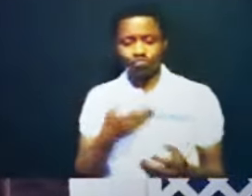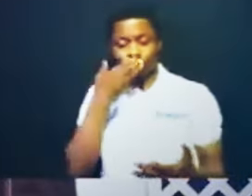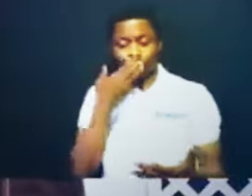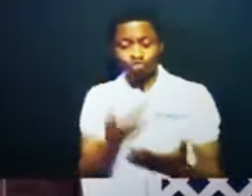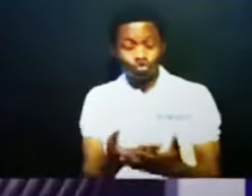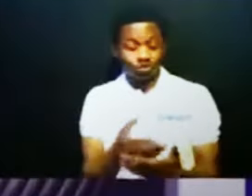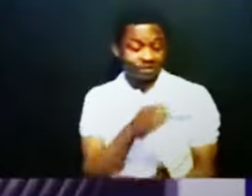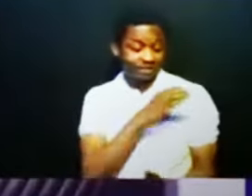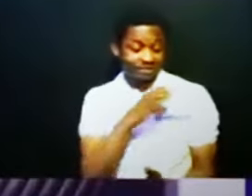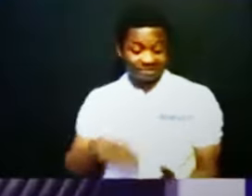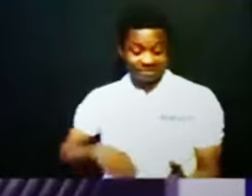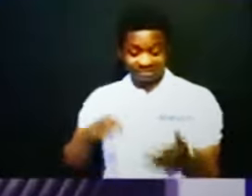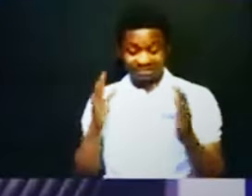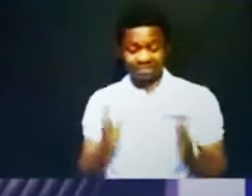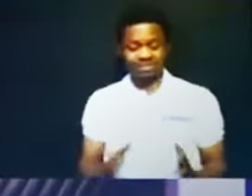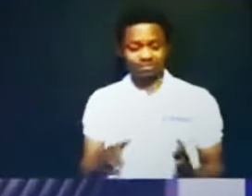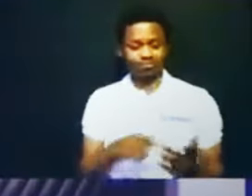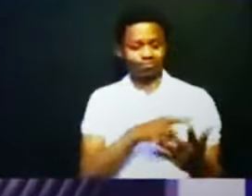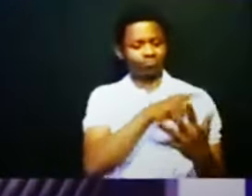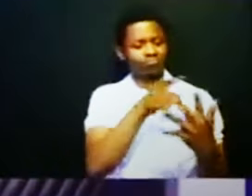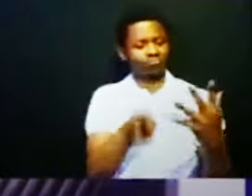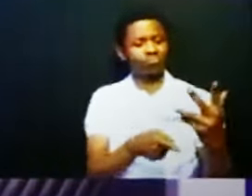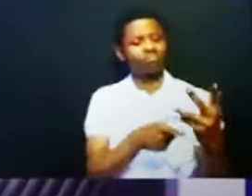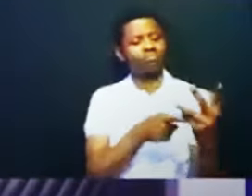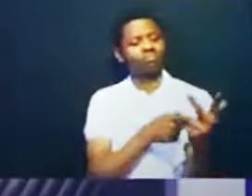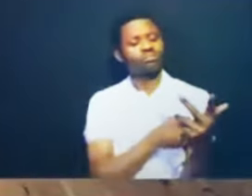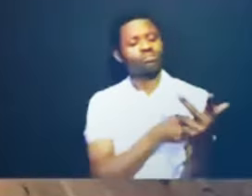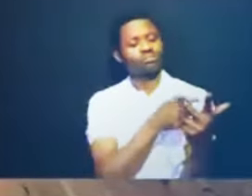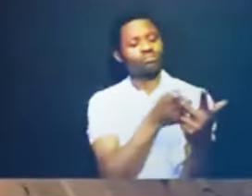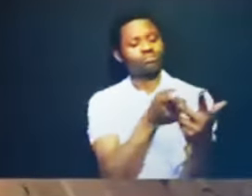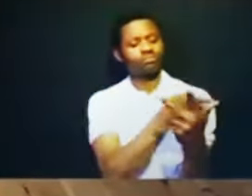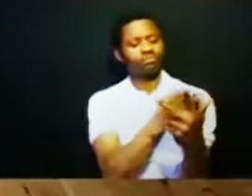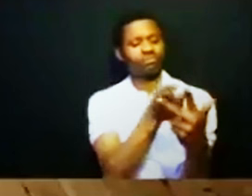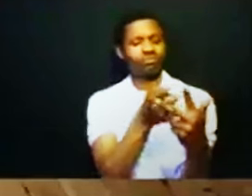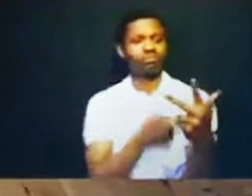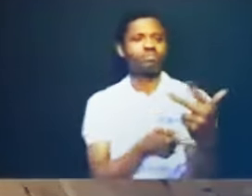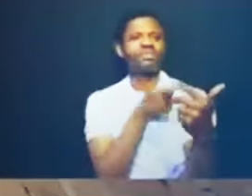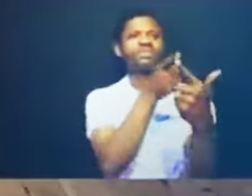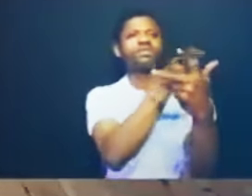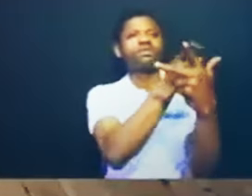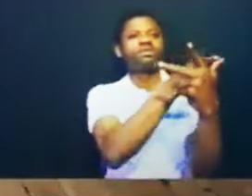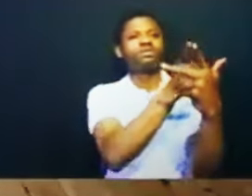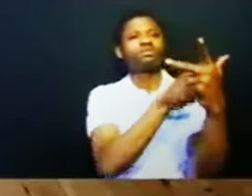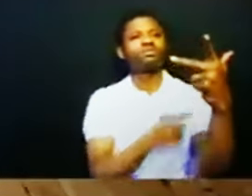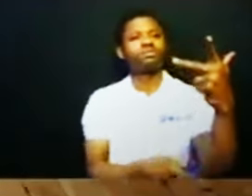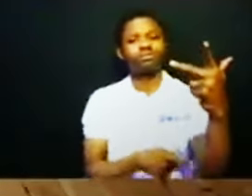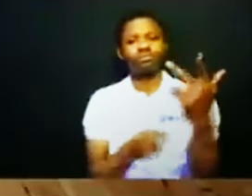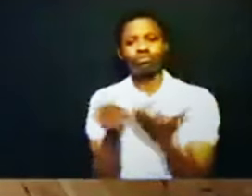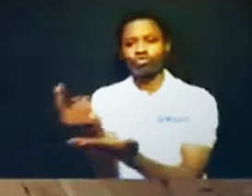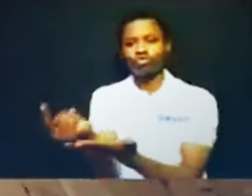Number one, they have repented from their idolatrous past.